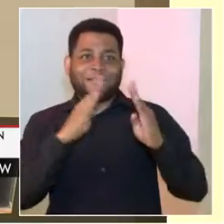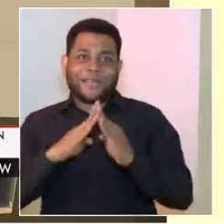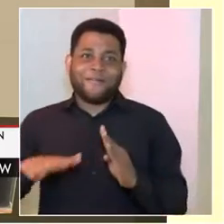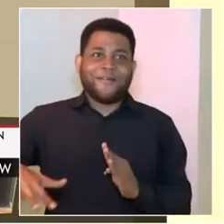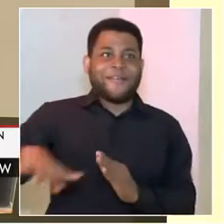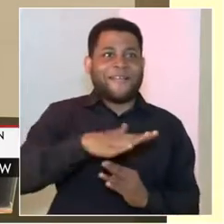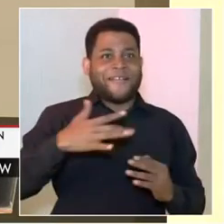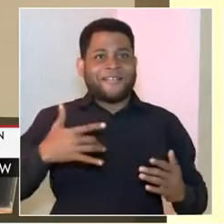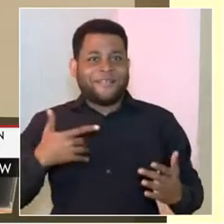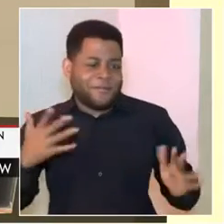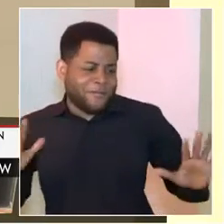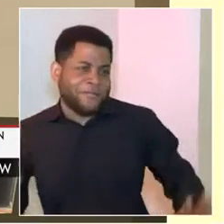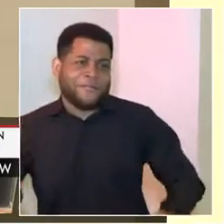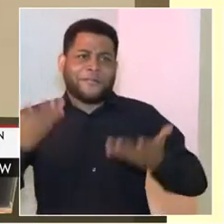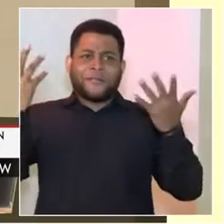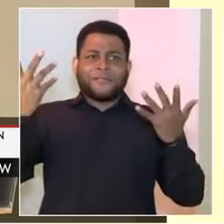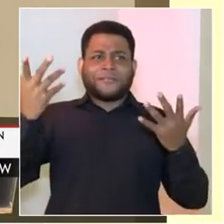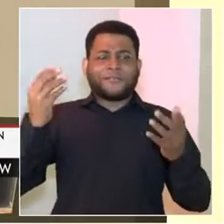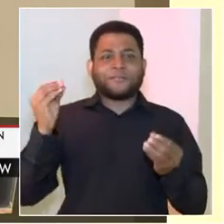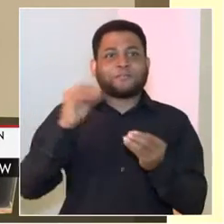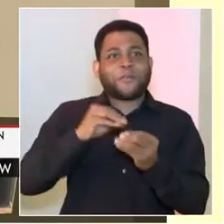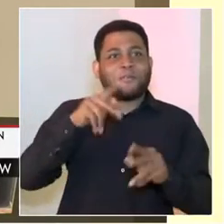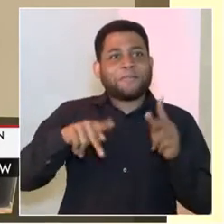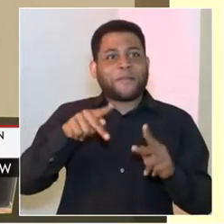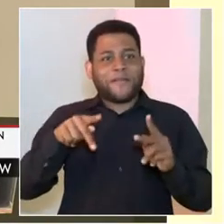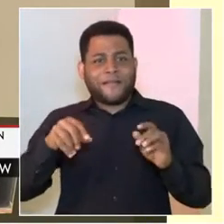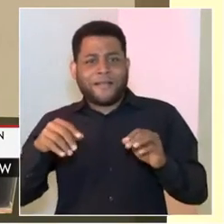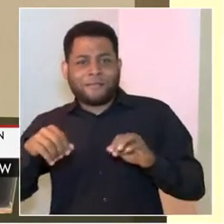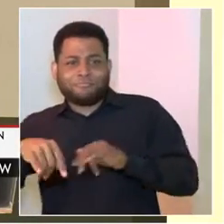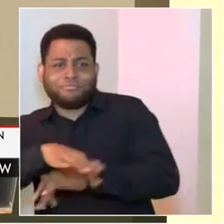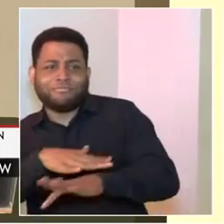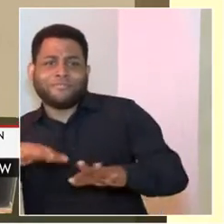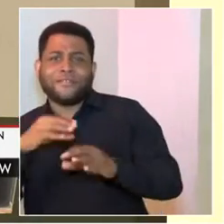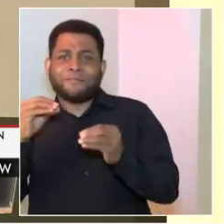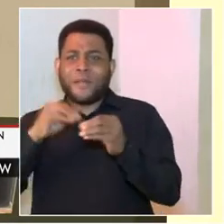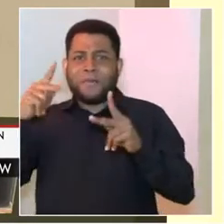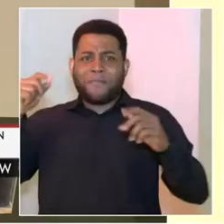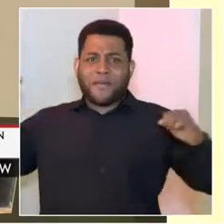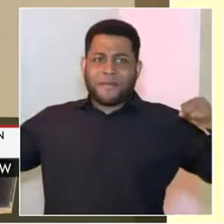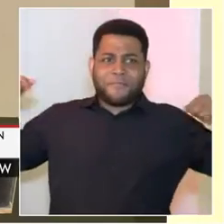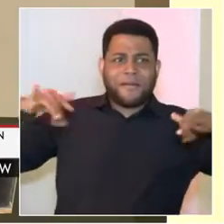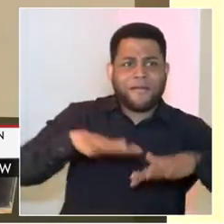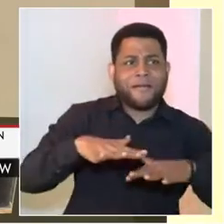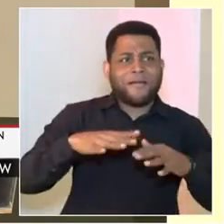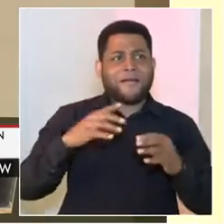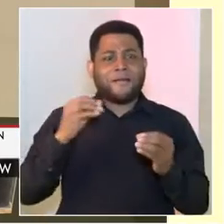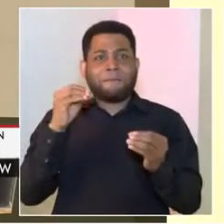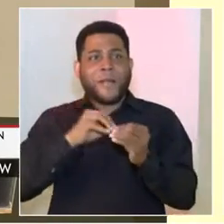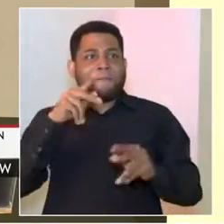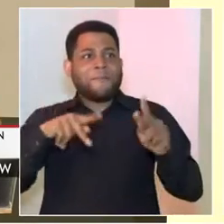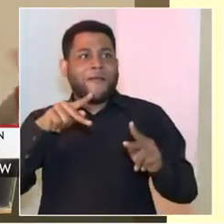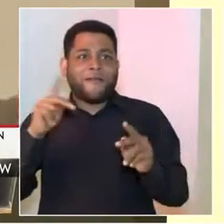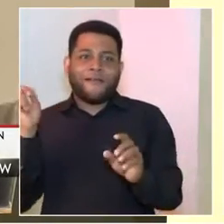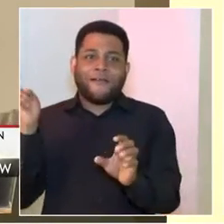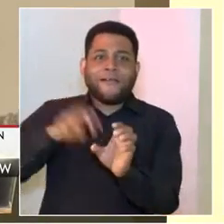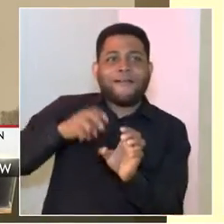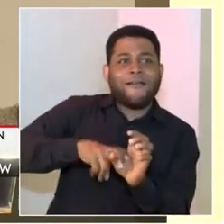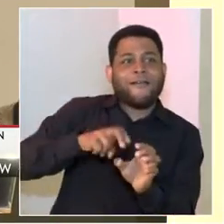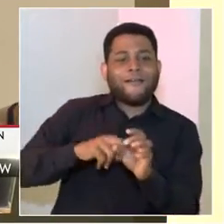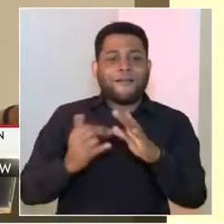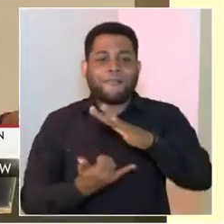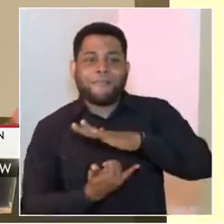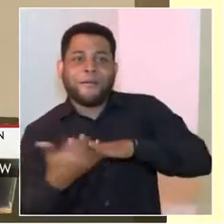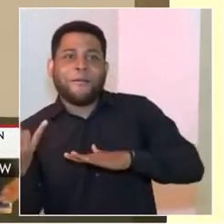I'm seeing more people, I'm seeing more traffic, I'm seeing more people on the metro. We're seeing thousands of